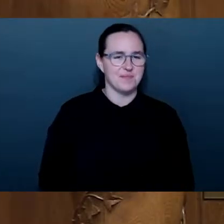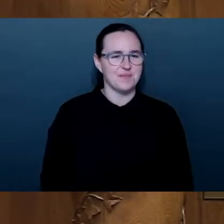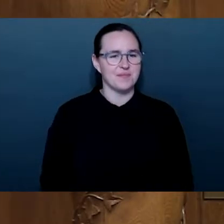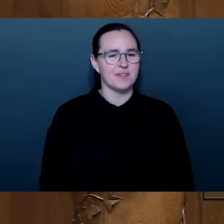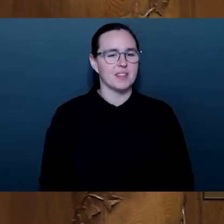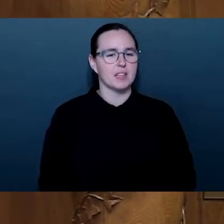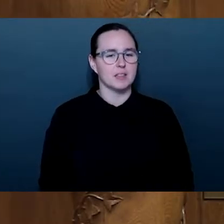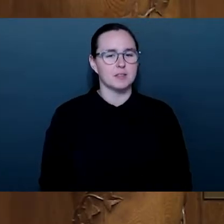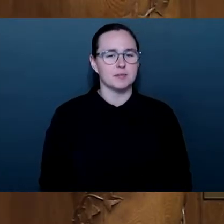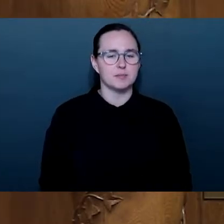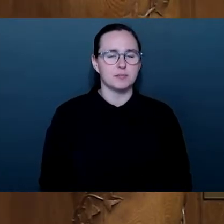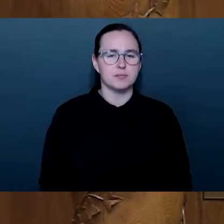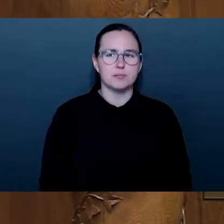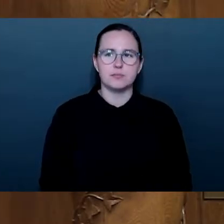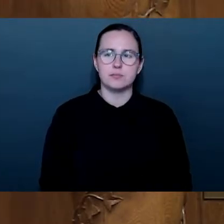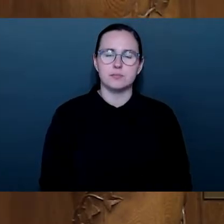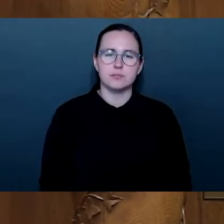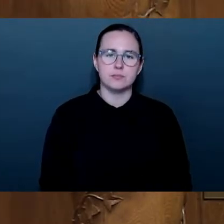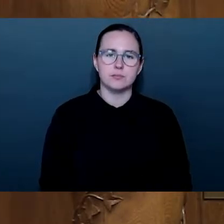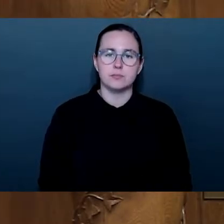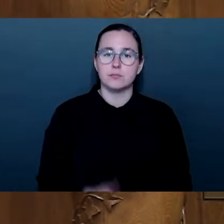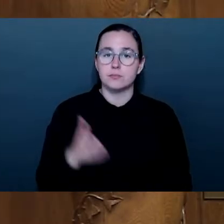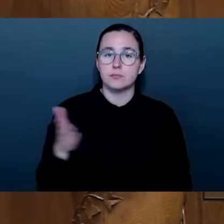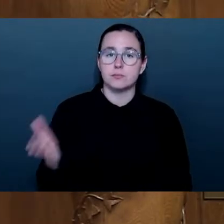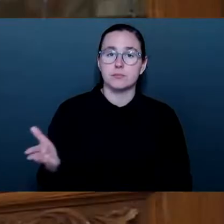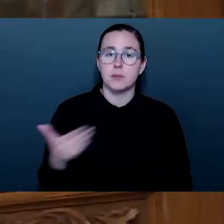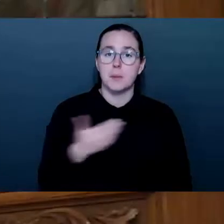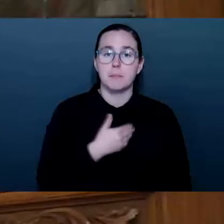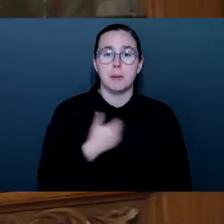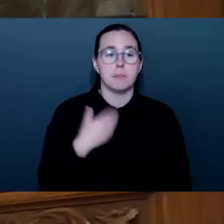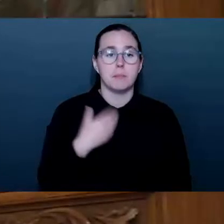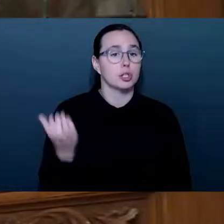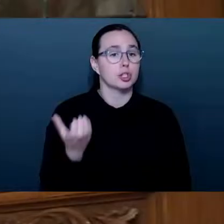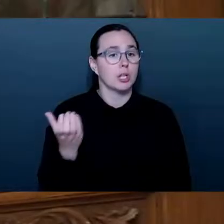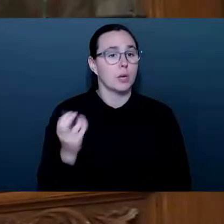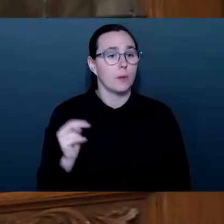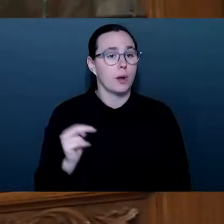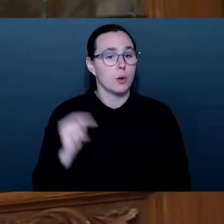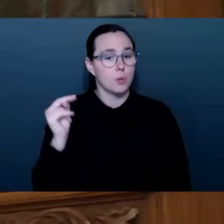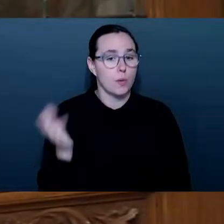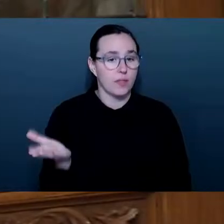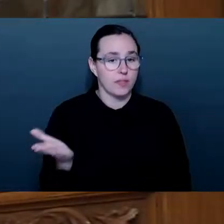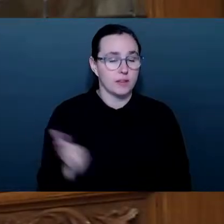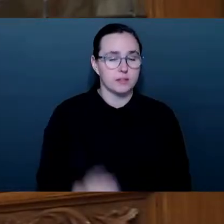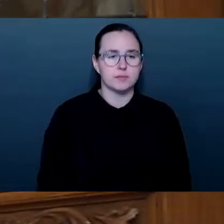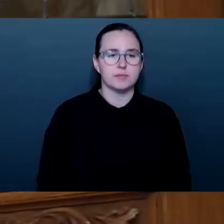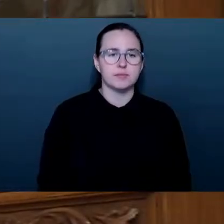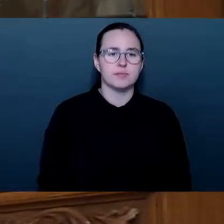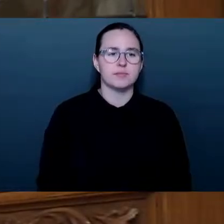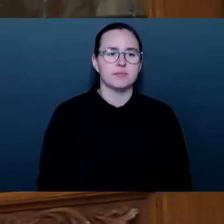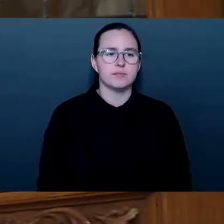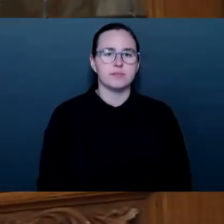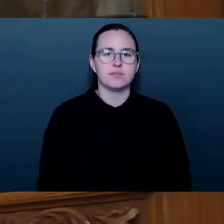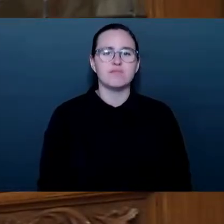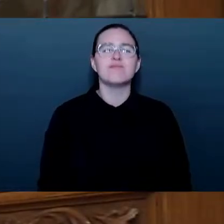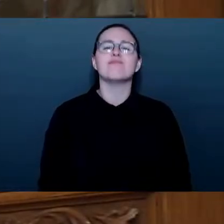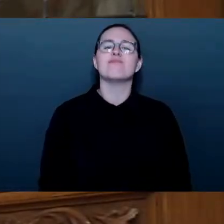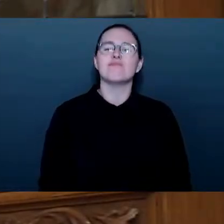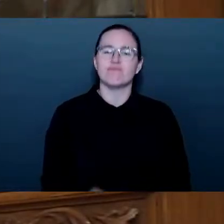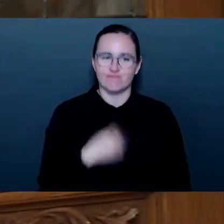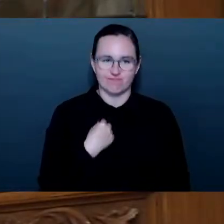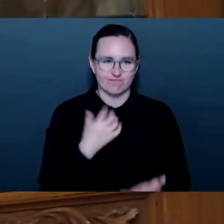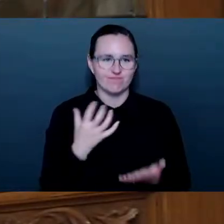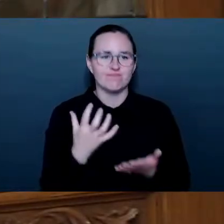Member for Chilliwack North. Thank you, Mr. Speaker. I would like to take the opportunity to welcome the chair of the Chilliwack